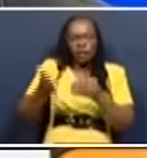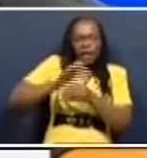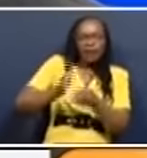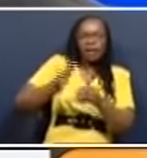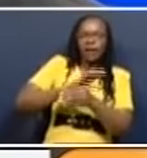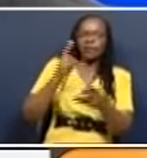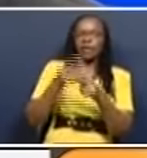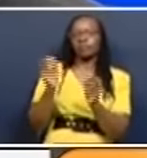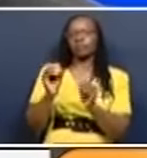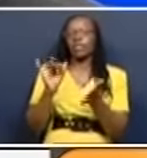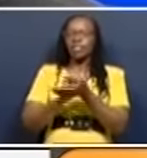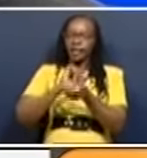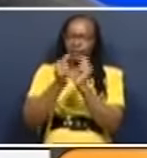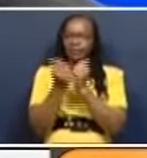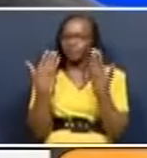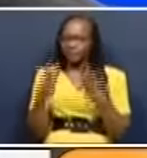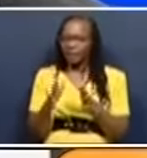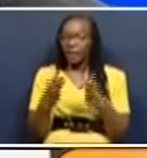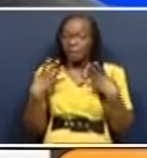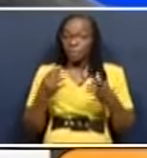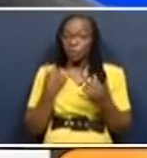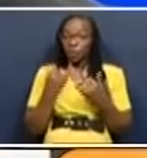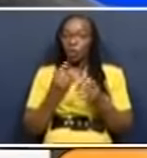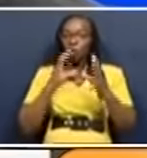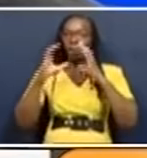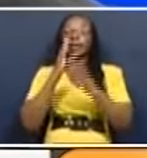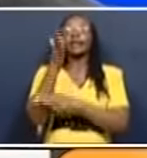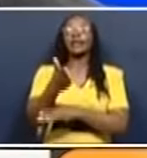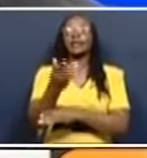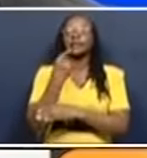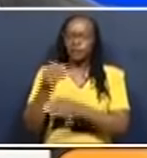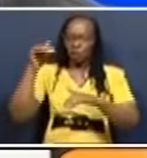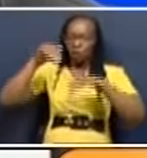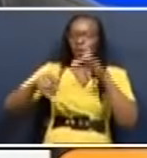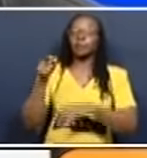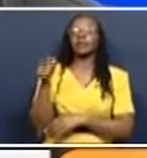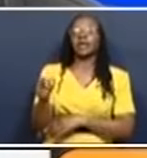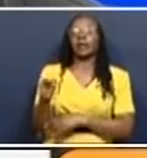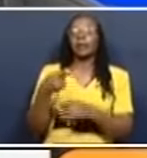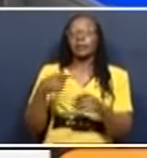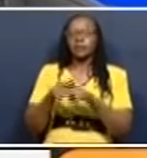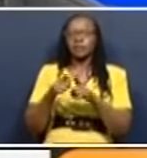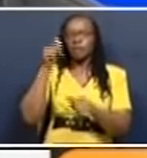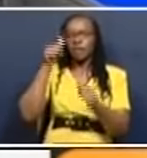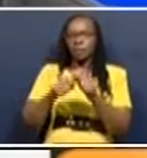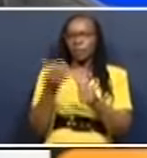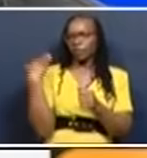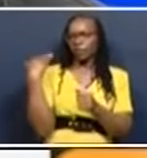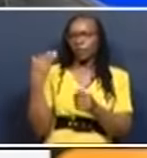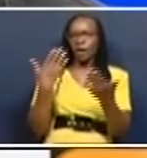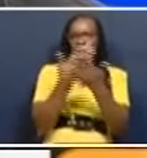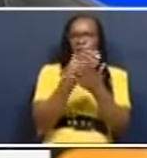That has changed. People now talk very directly. And I remember there was a time actually they were arresting a policeman.